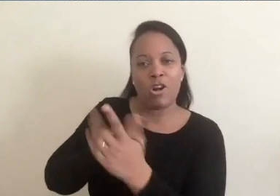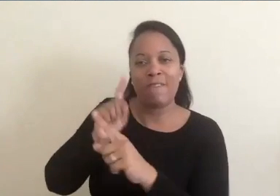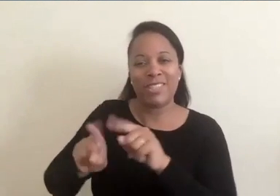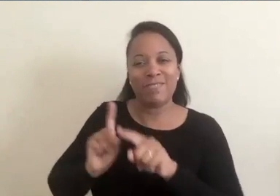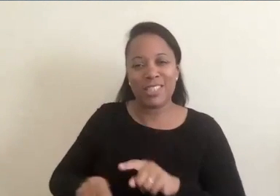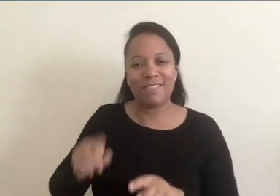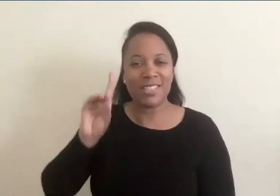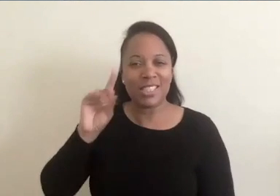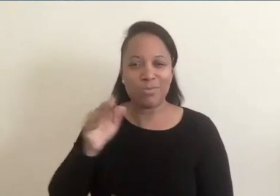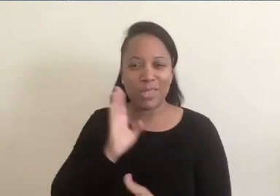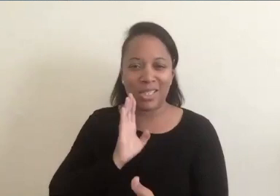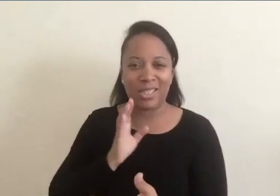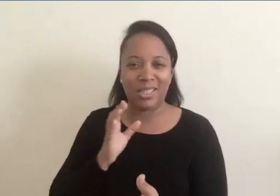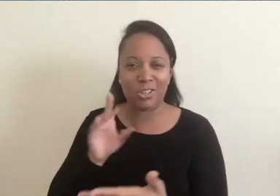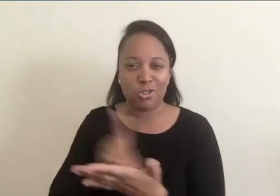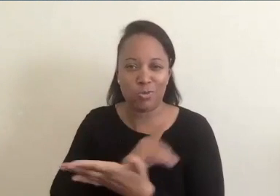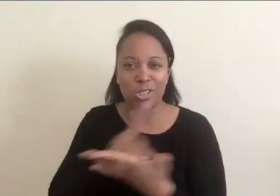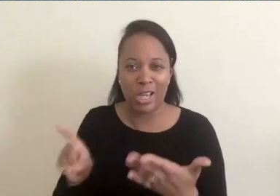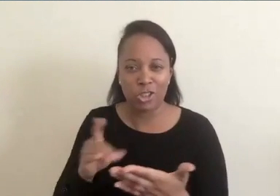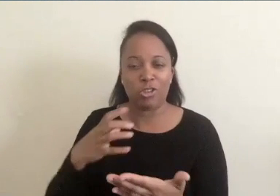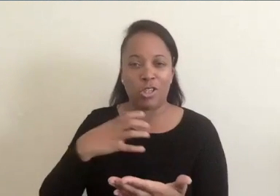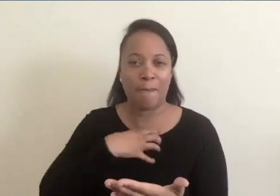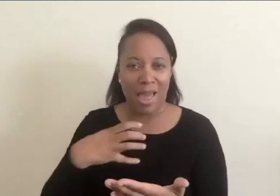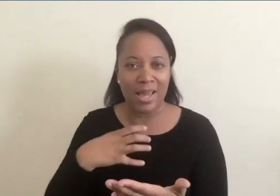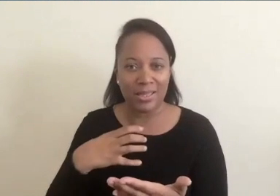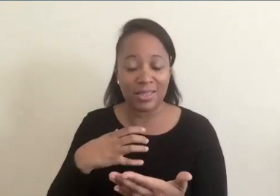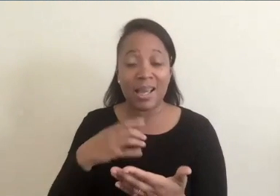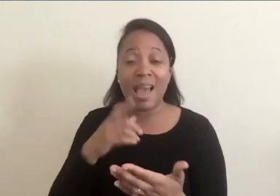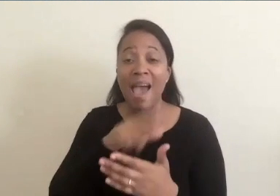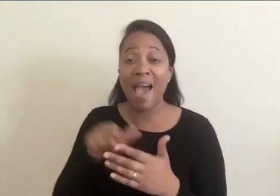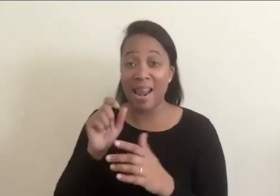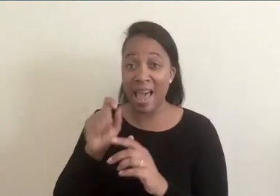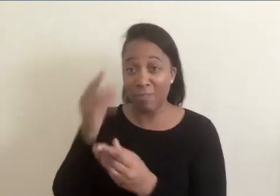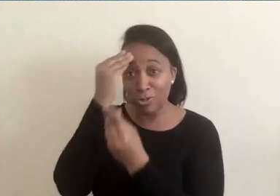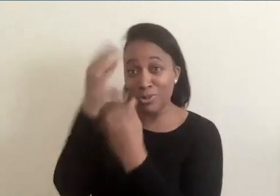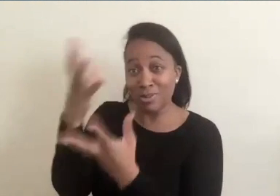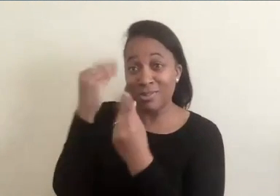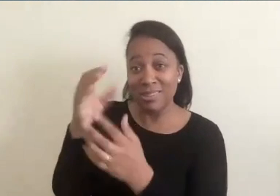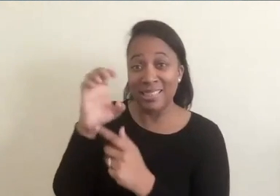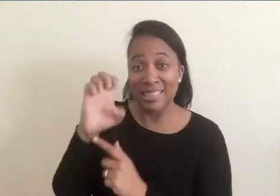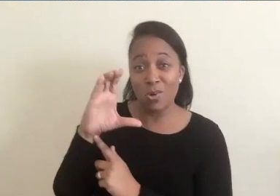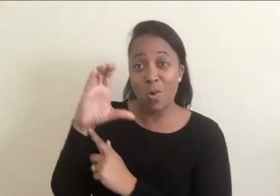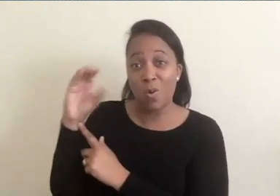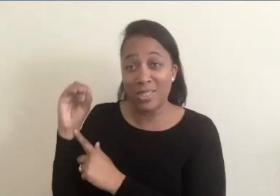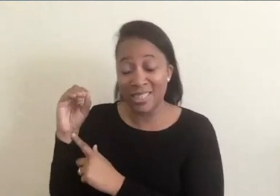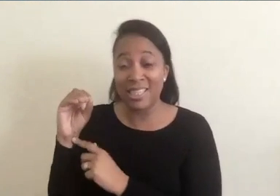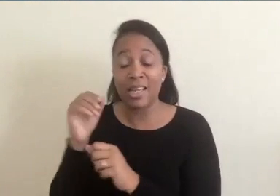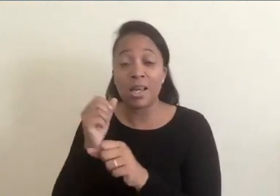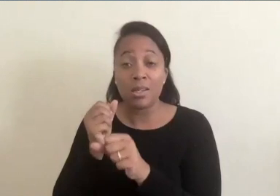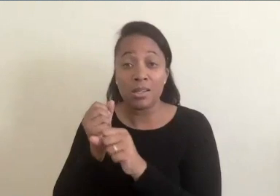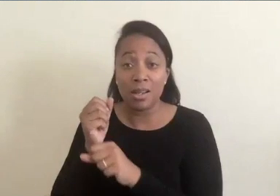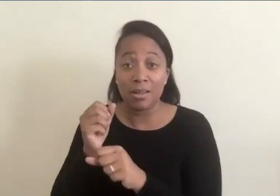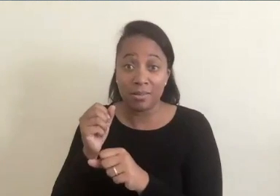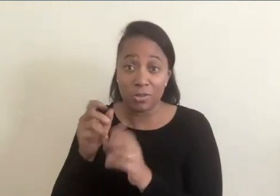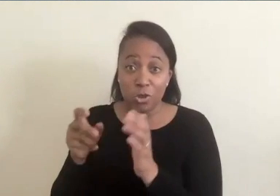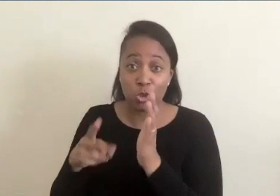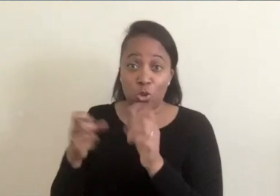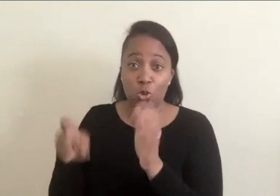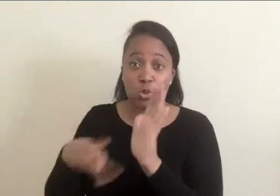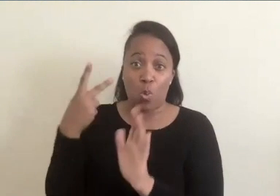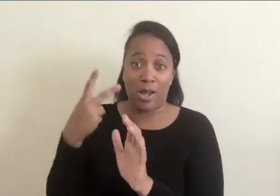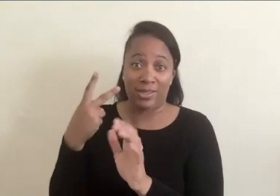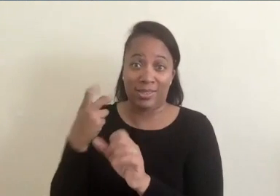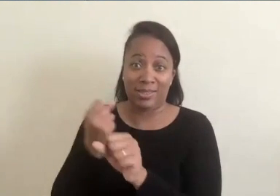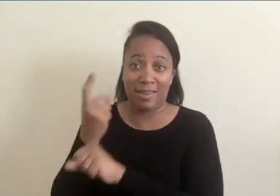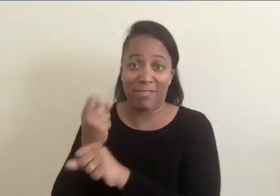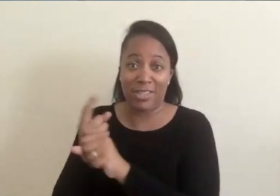discrimination and then report to the EEOC on a semi-annual basis. That's a lot. That's a lot.